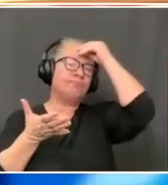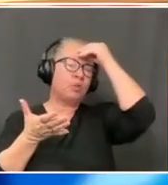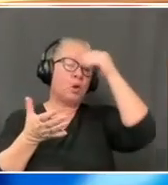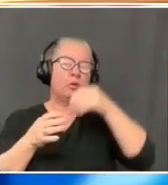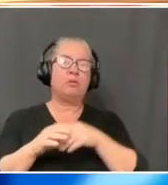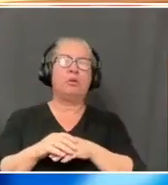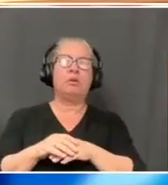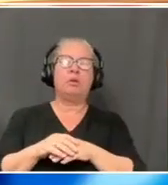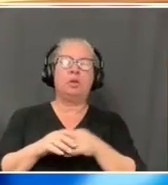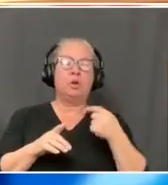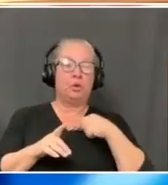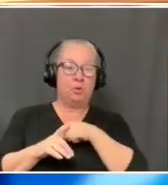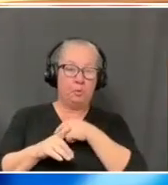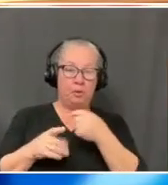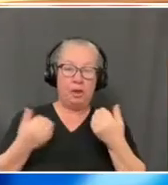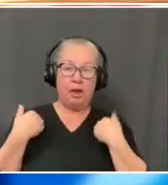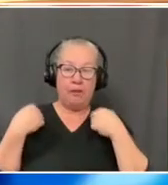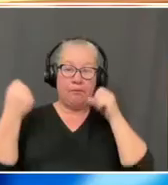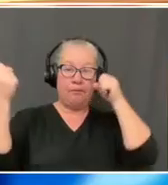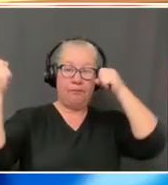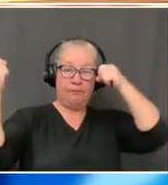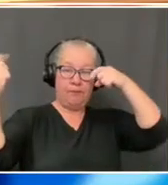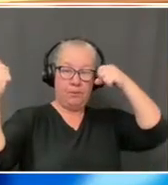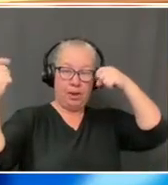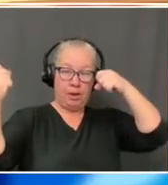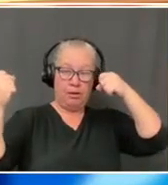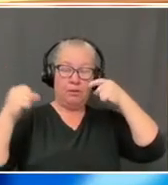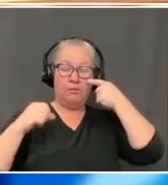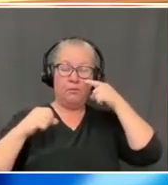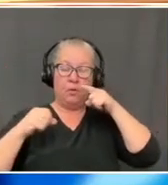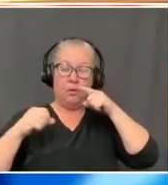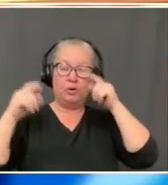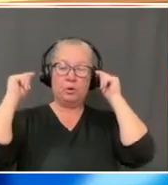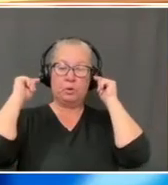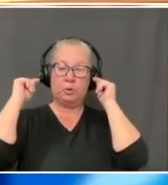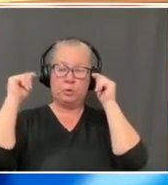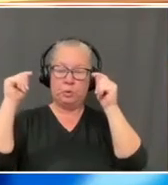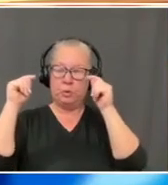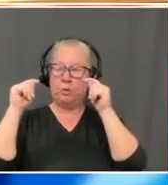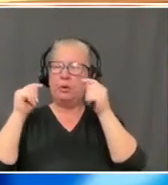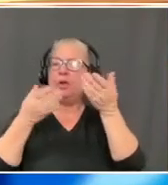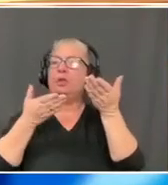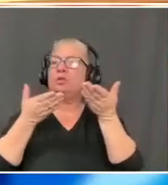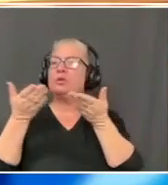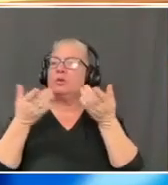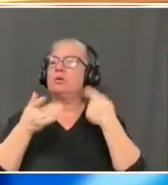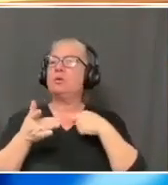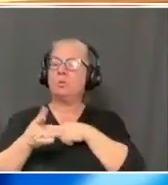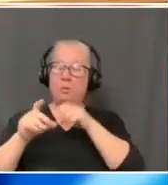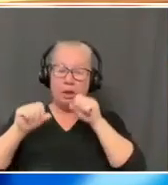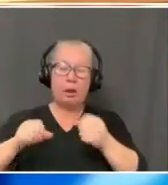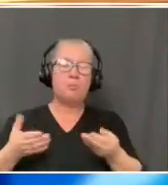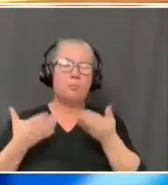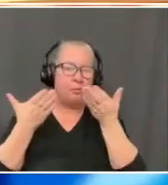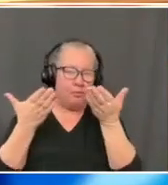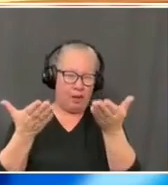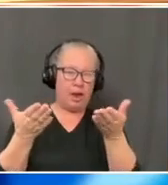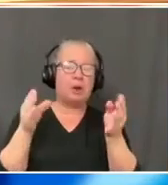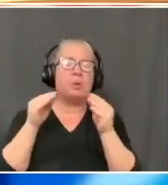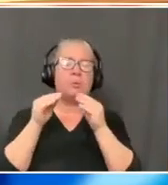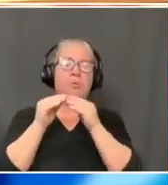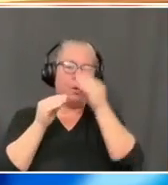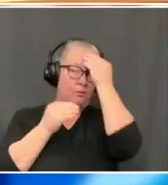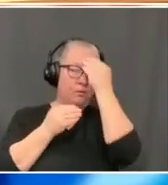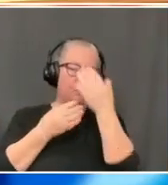folks on these tutoring services? So yes, and we can provide more of a deep dive for you, but they do gather feedback